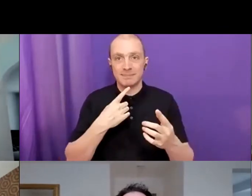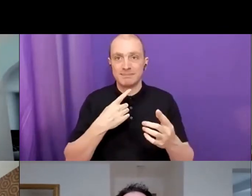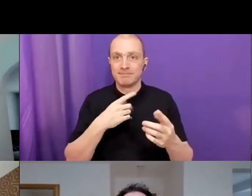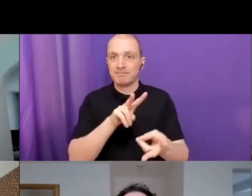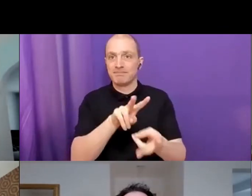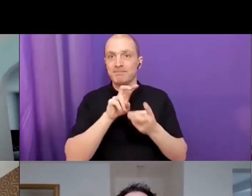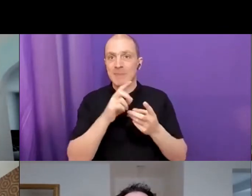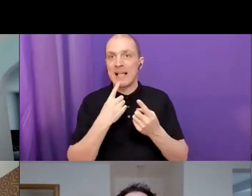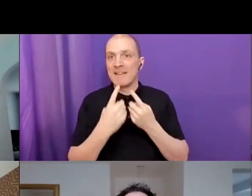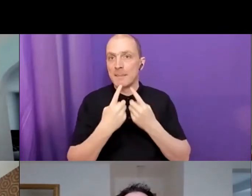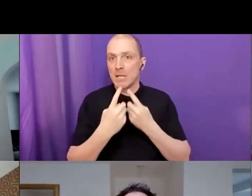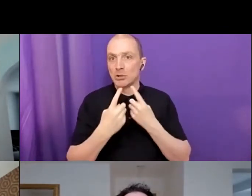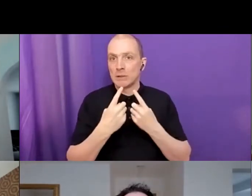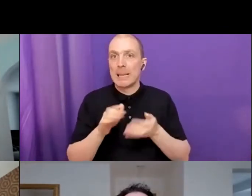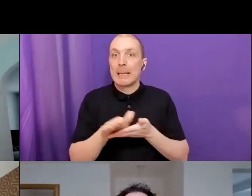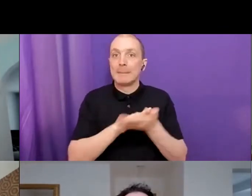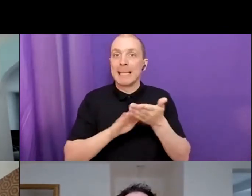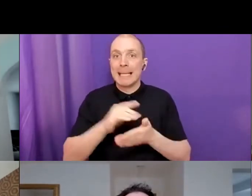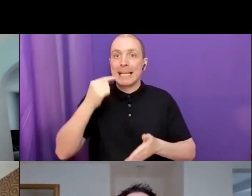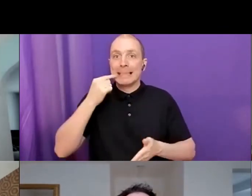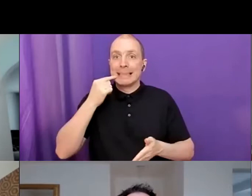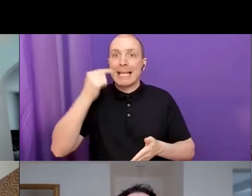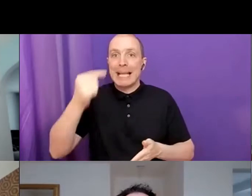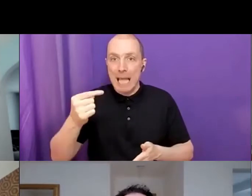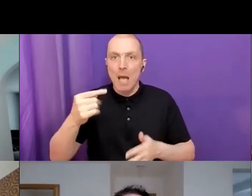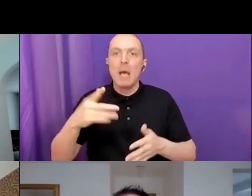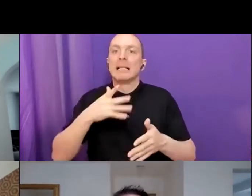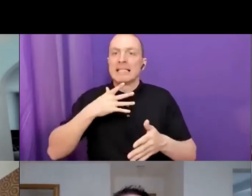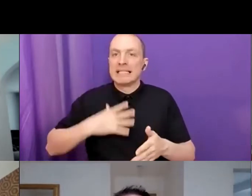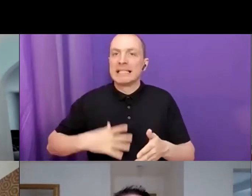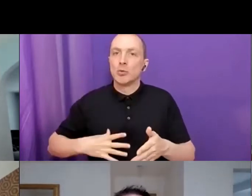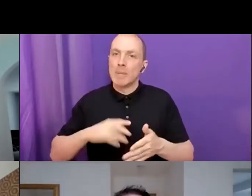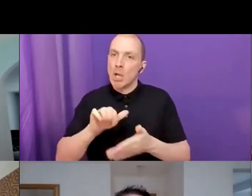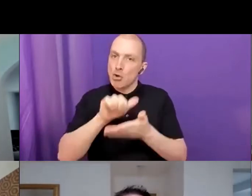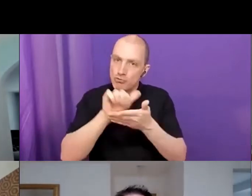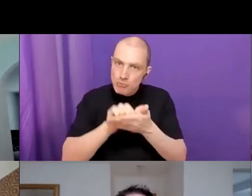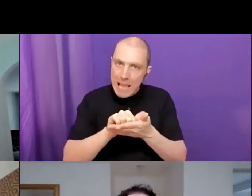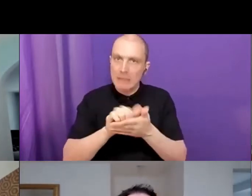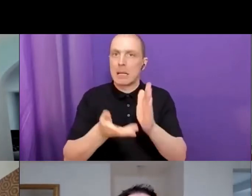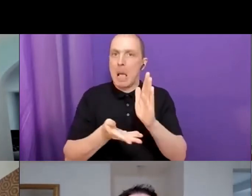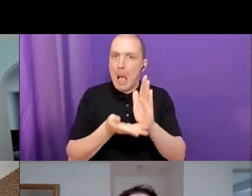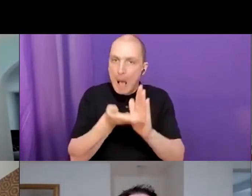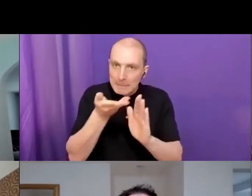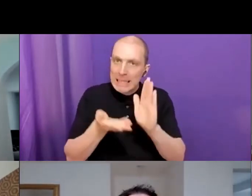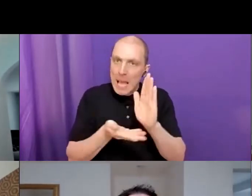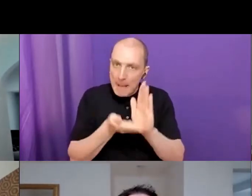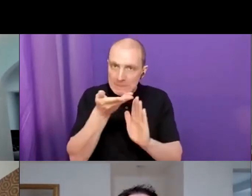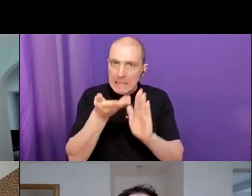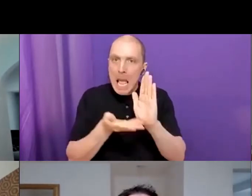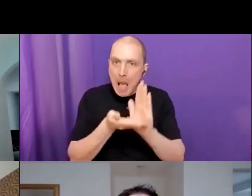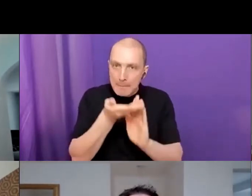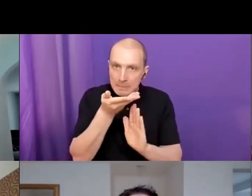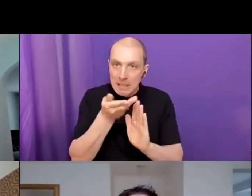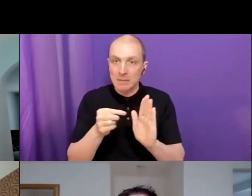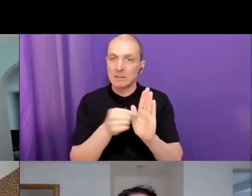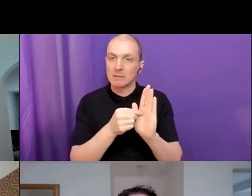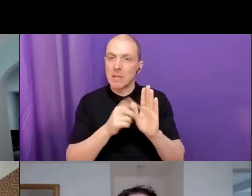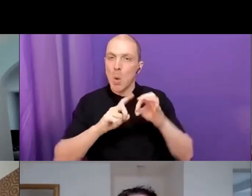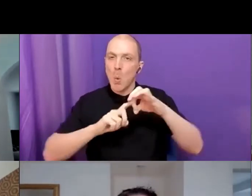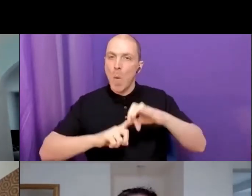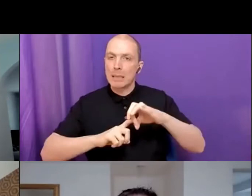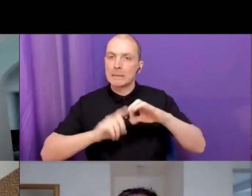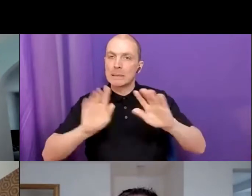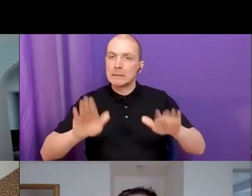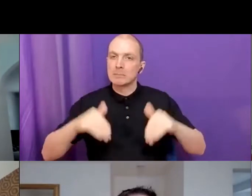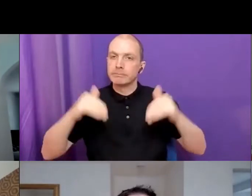means that the data itself always needs to be correct, kept up to date, and of a standard that everybody understands